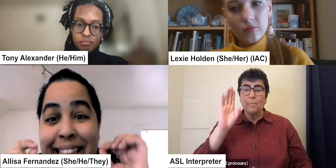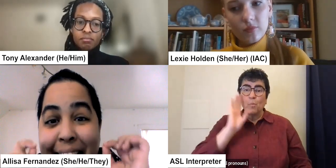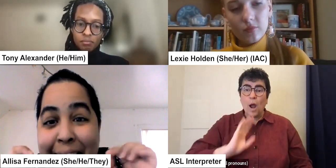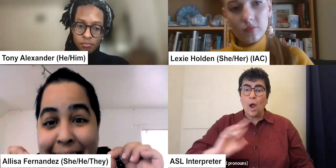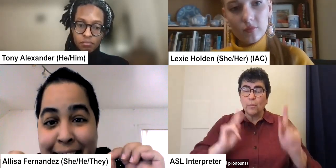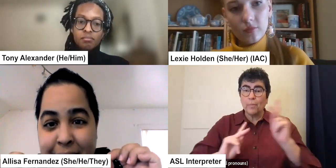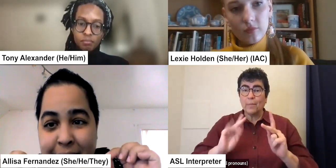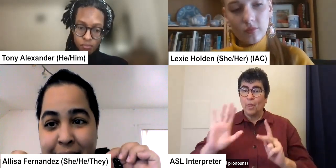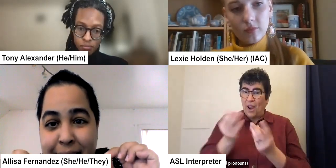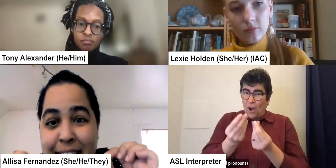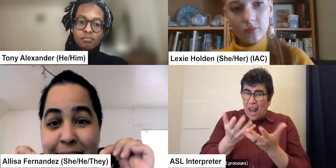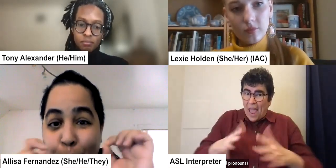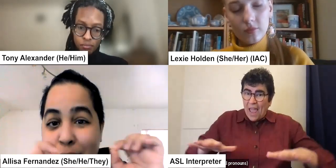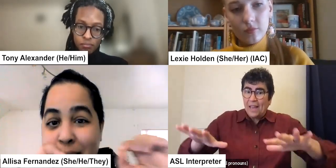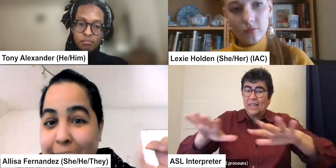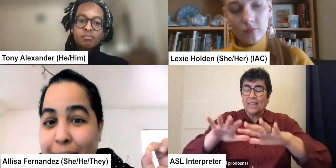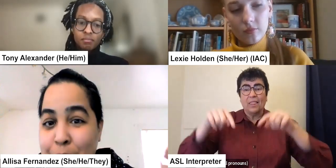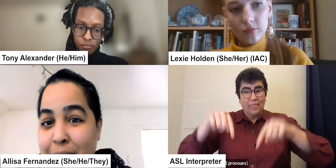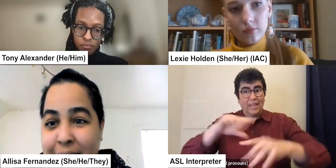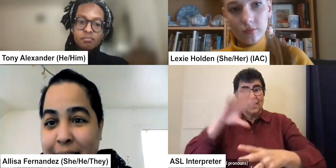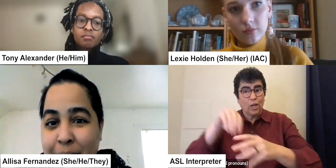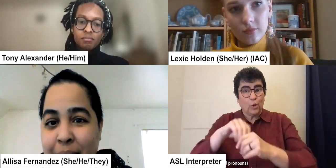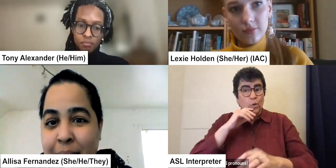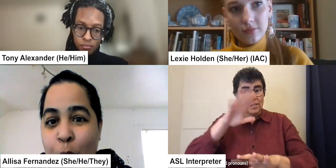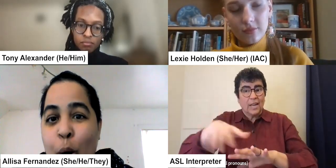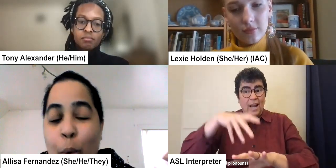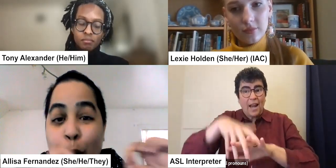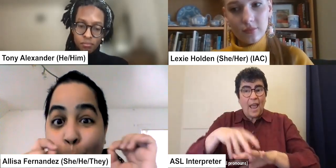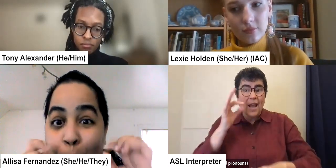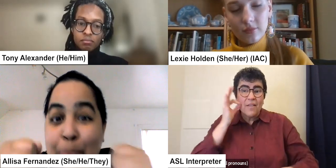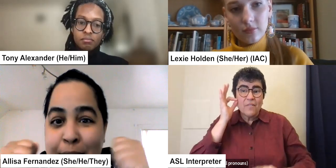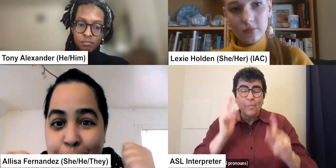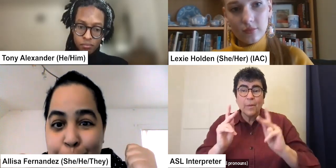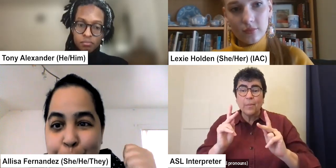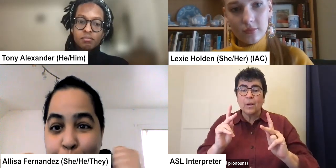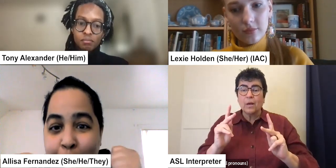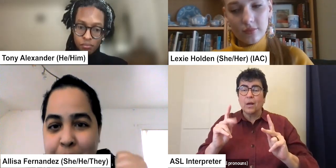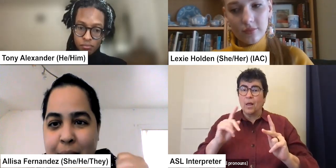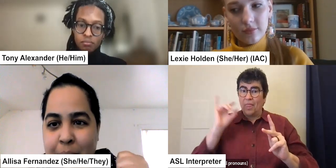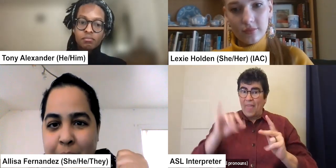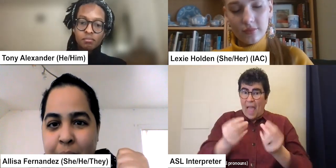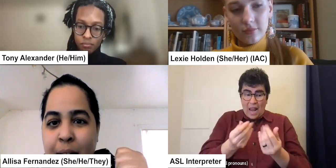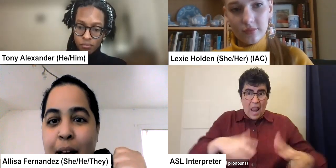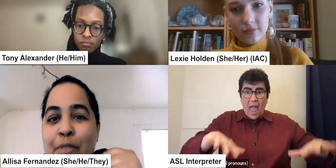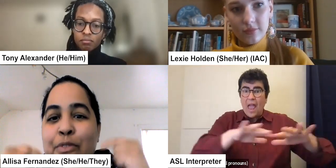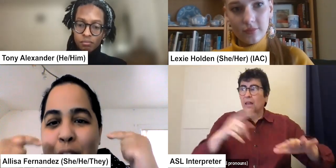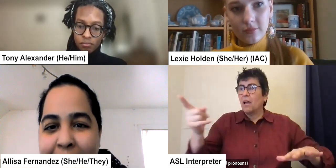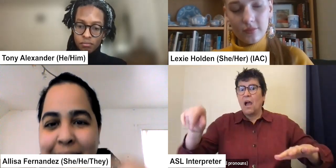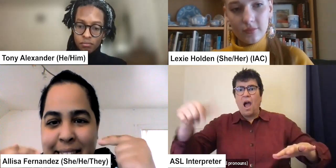people's land, this includes Native American, were ripped from them